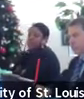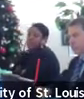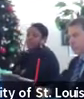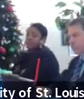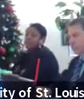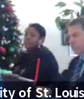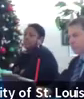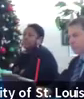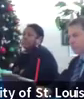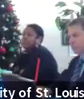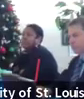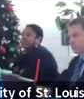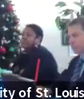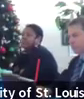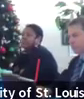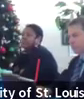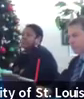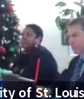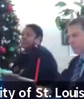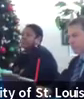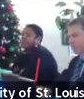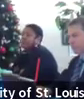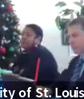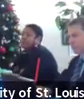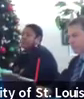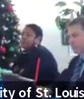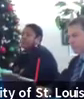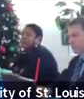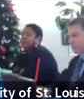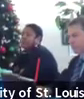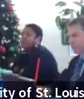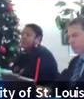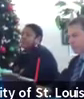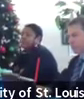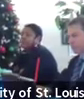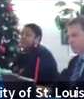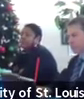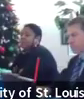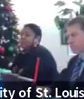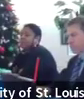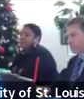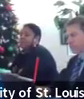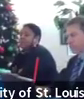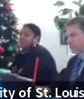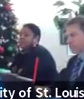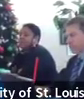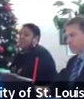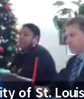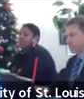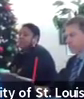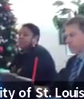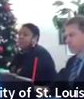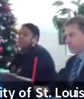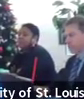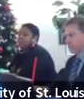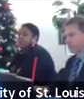Hospital, our community started to change. Schools began to close, businesses began to leave, homes and